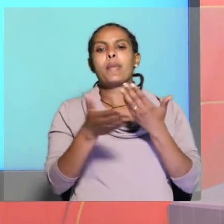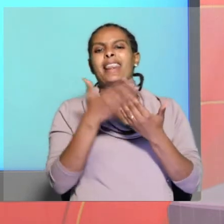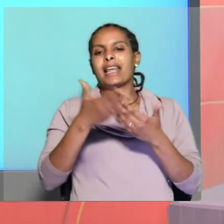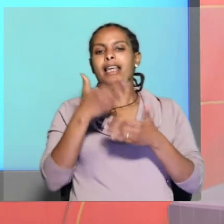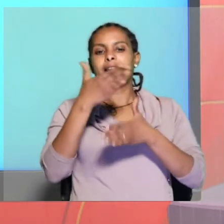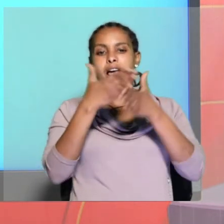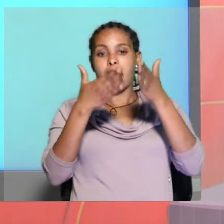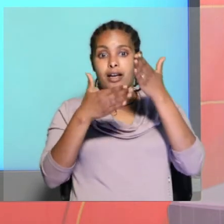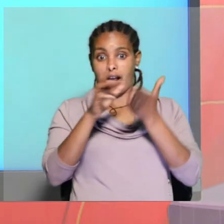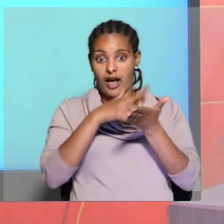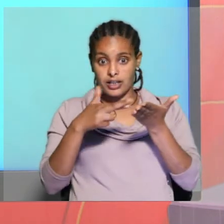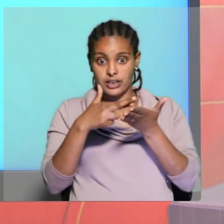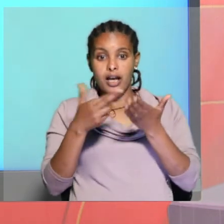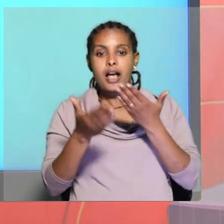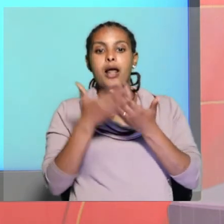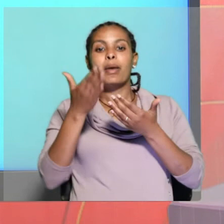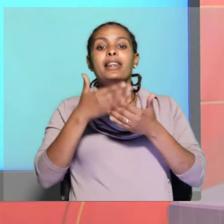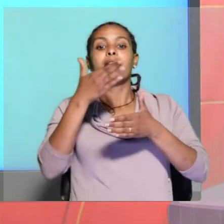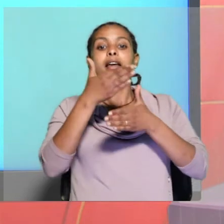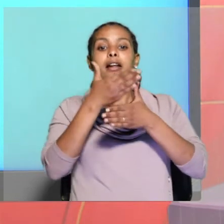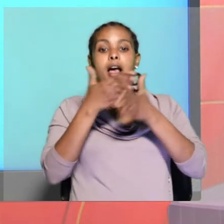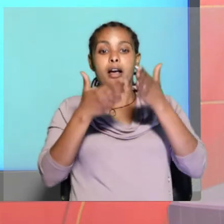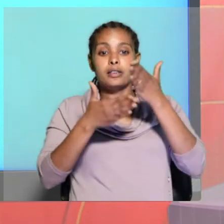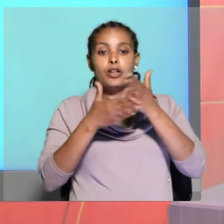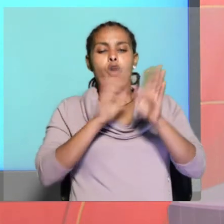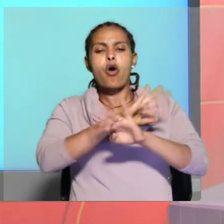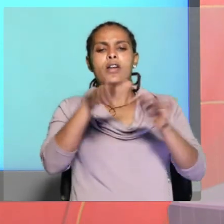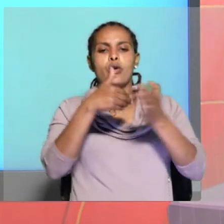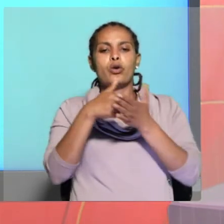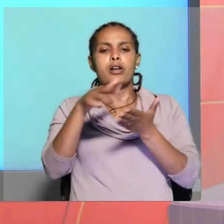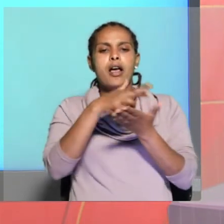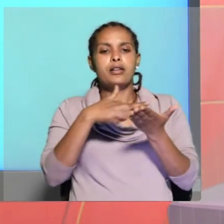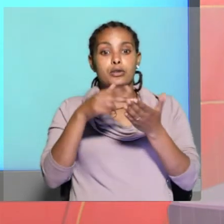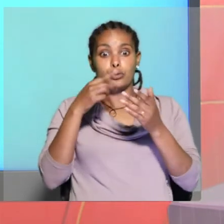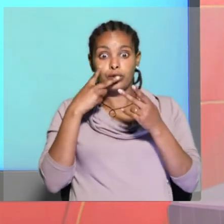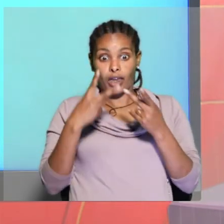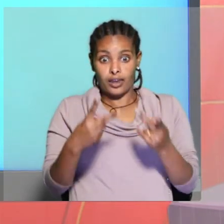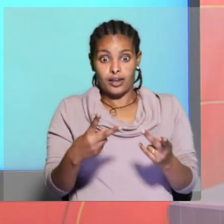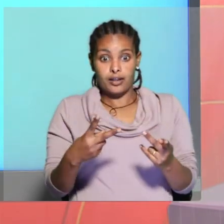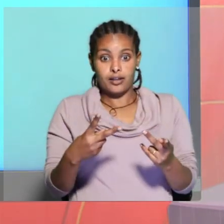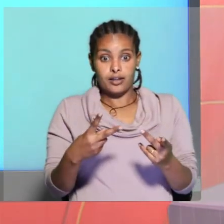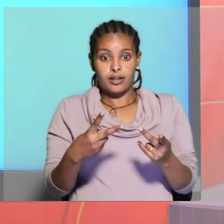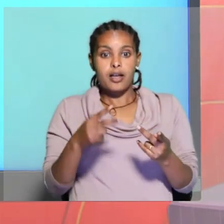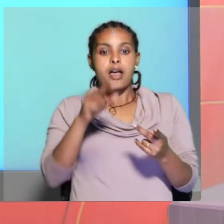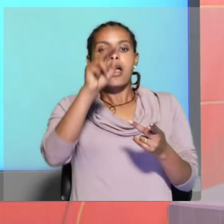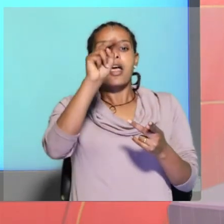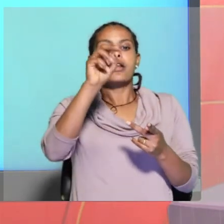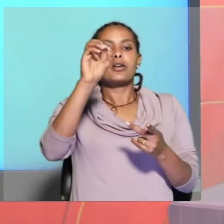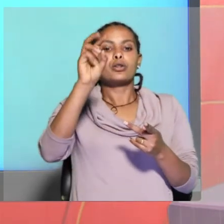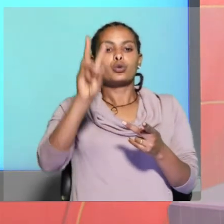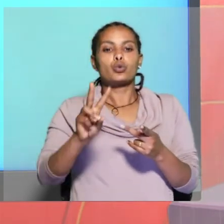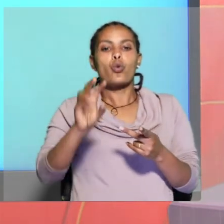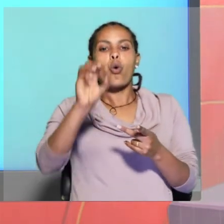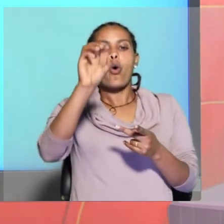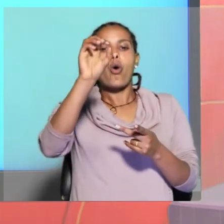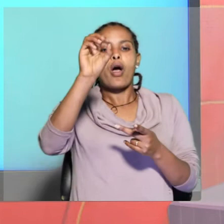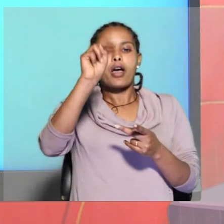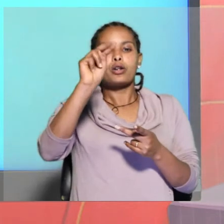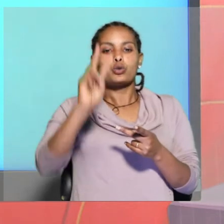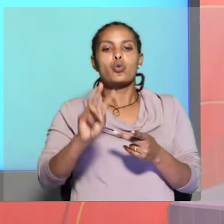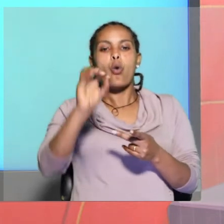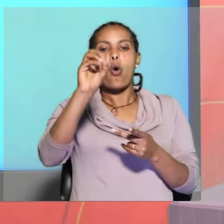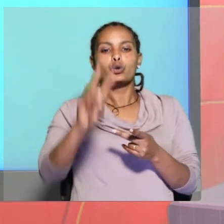reactions. Elementary reaction add up to give overall reaction. You see, N2O2, this will be cancelled by